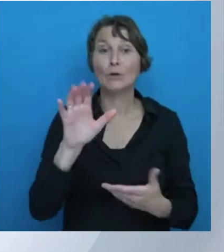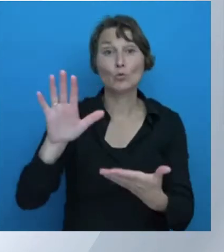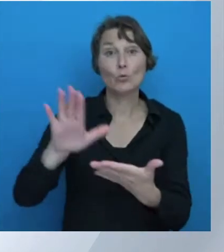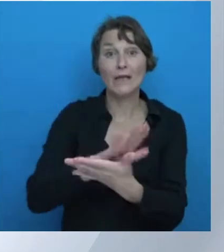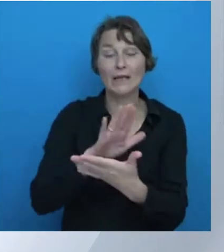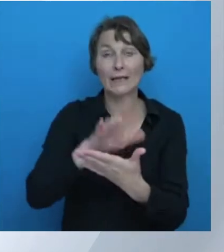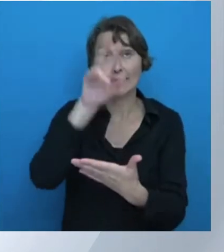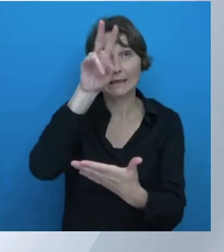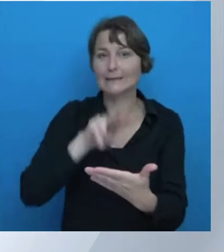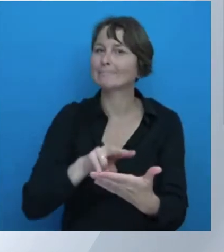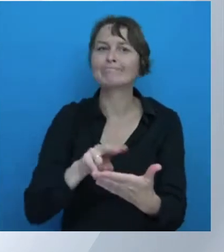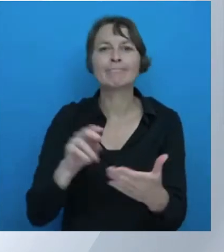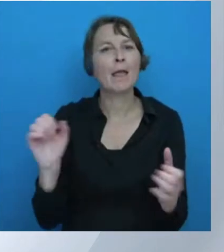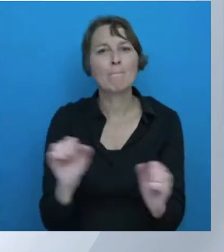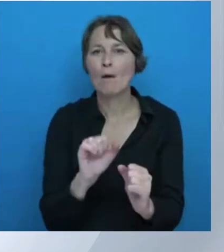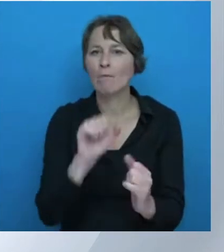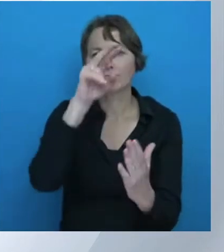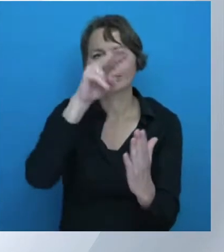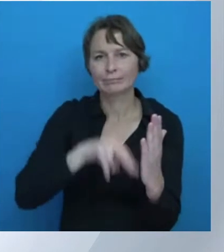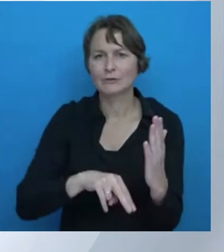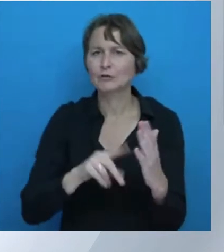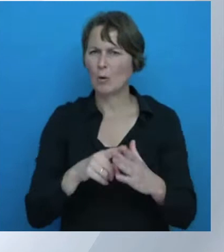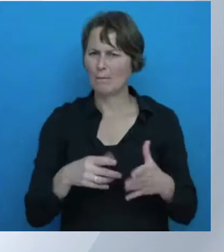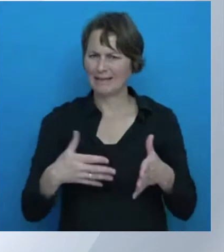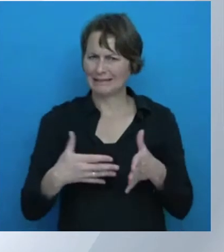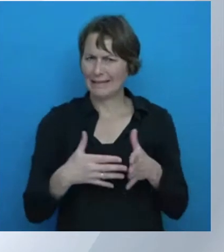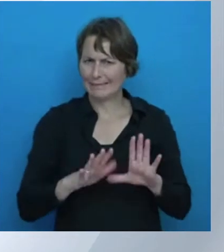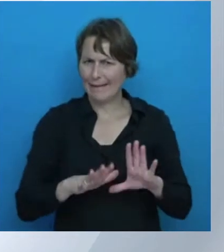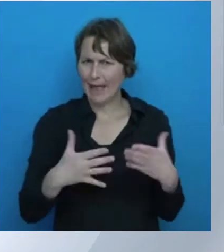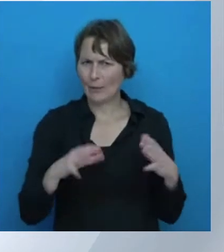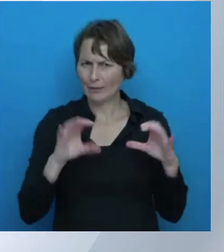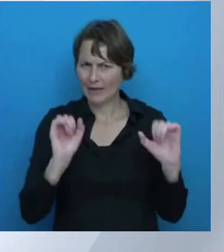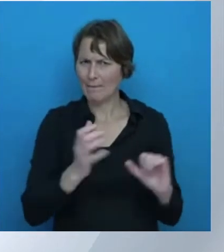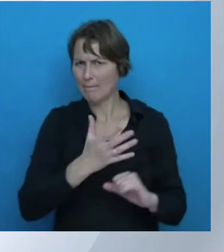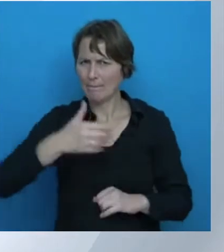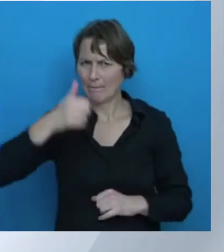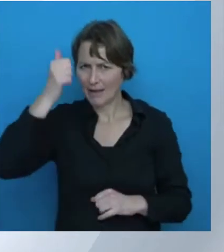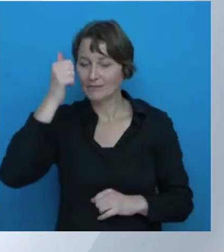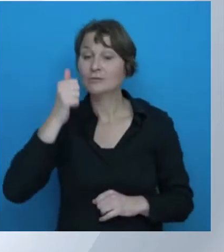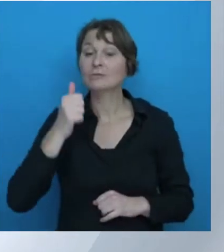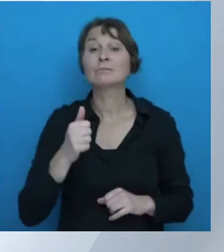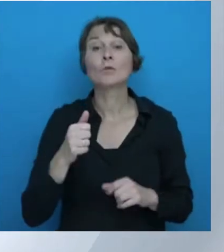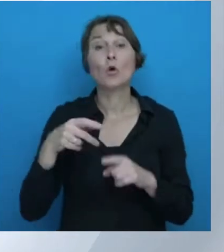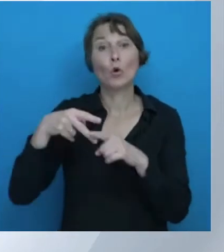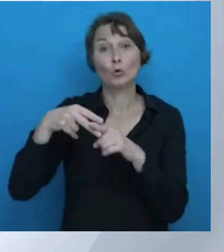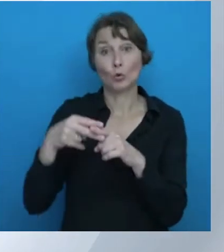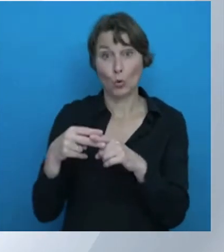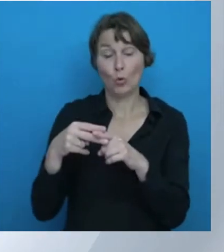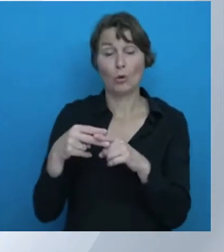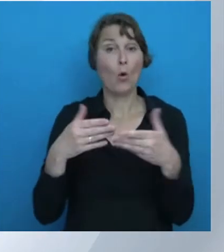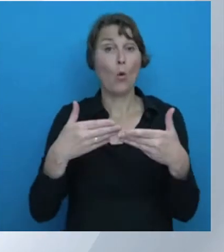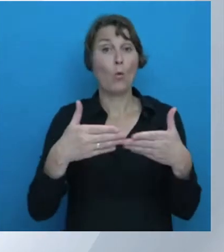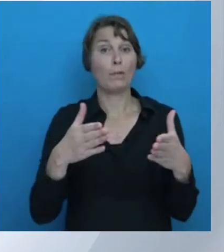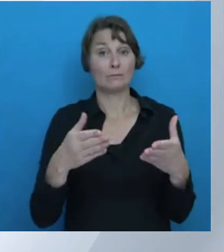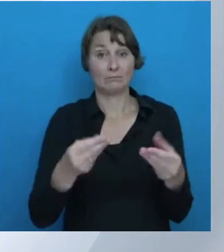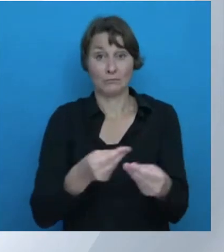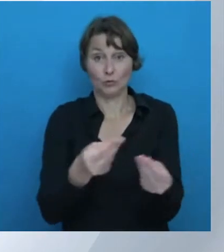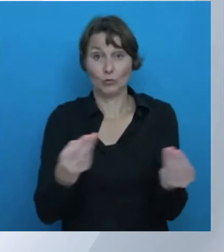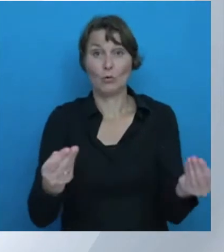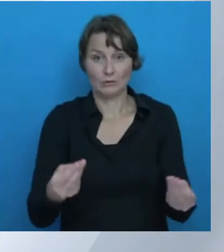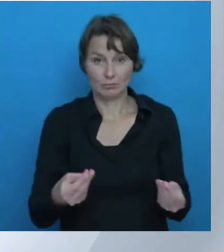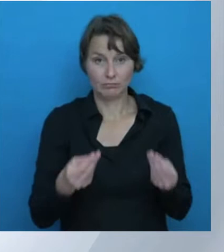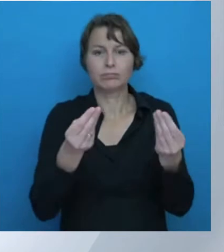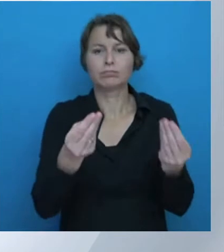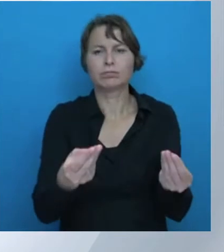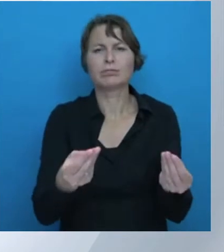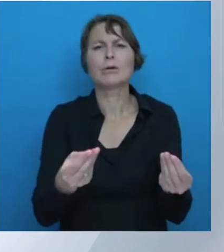need to test that. I need to see what's going on. So you can actually get a tool that we've open sourced with partnership with DQ